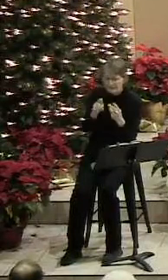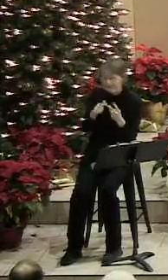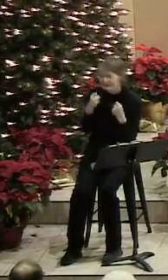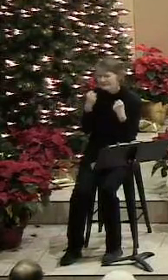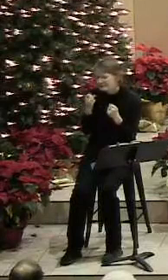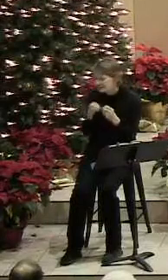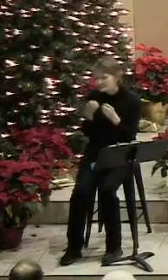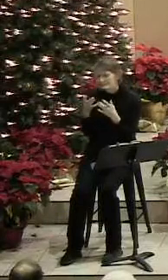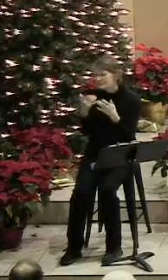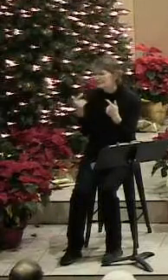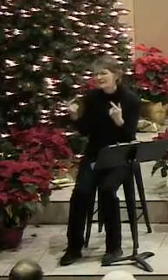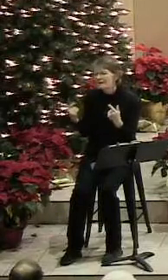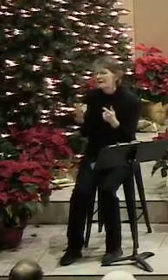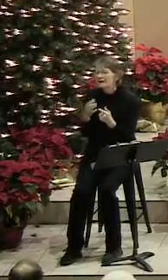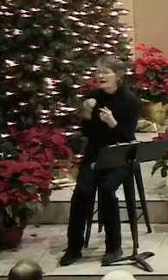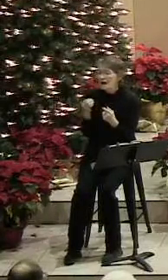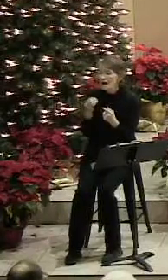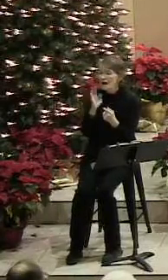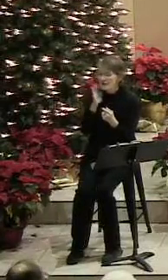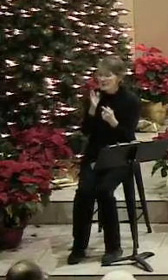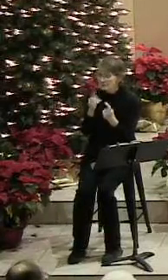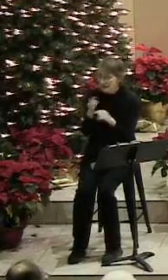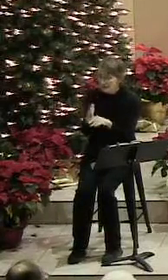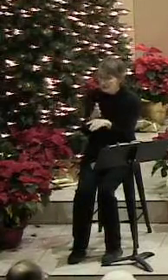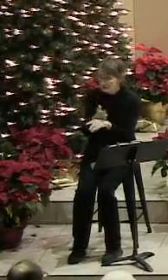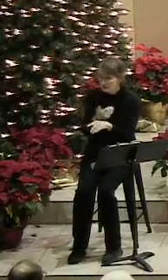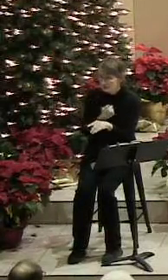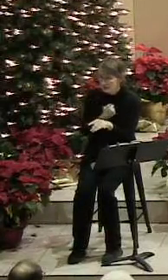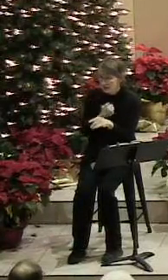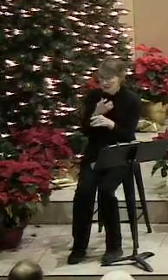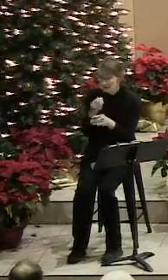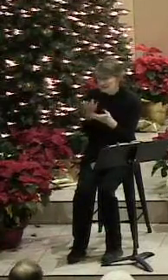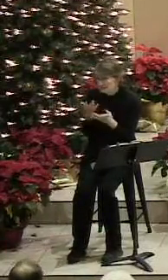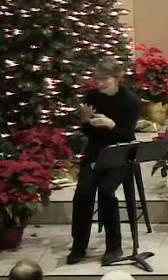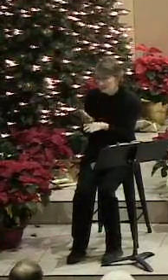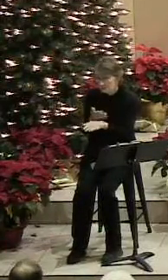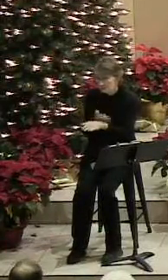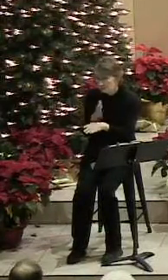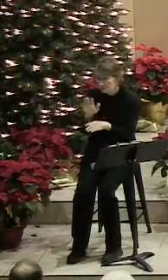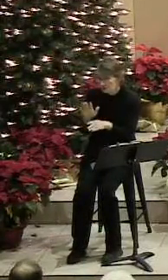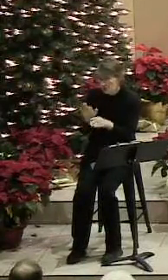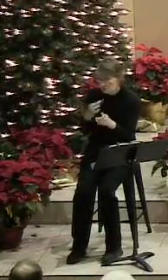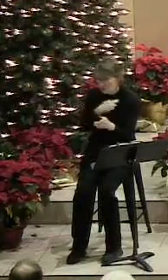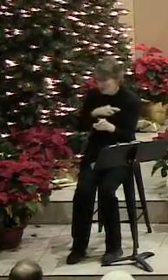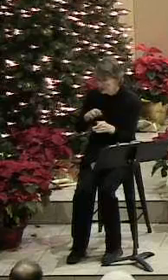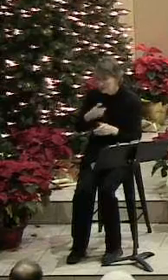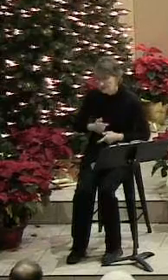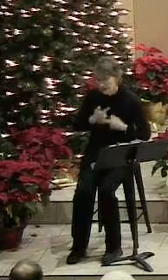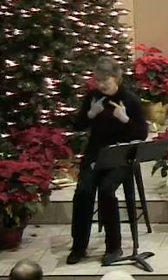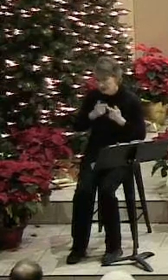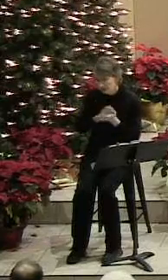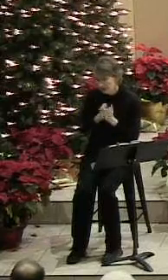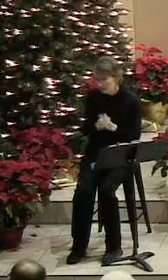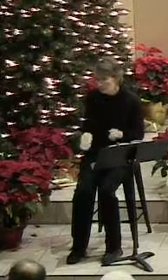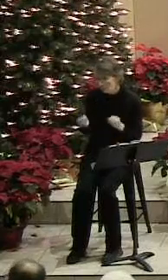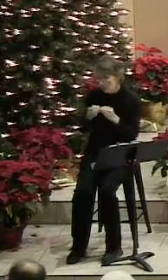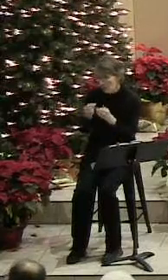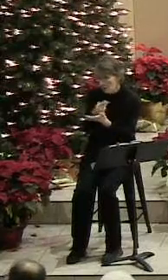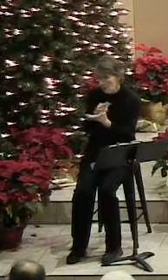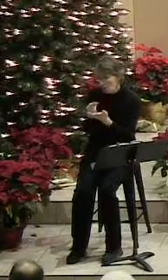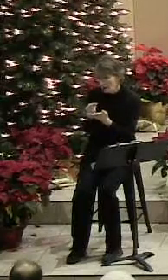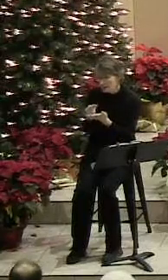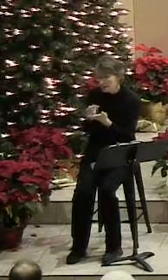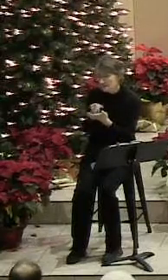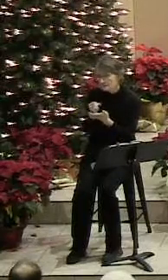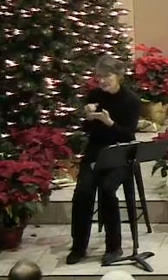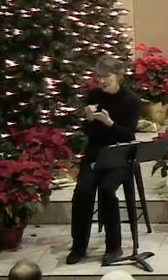Christian or Catholic, but they're very fitting, as our Catholic life is about building up the virtues, the habits of holiness. So if you've got your New Year's